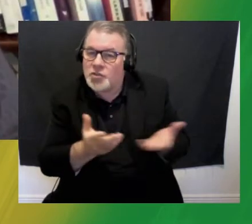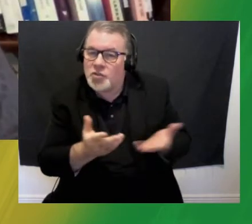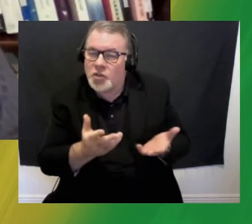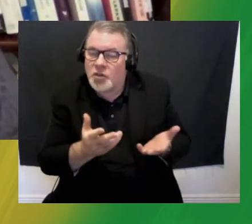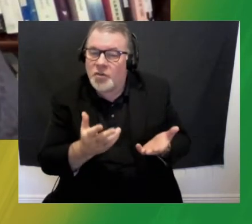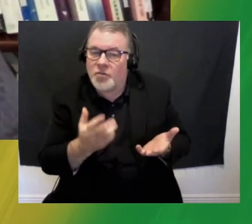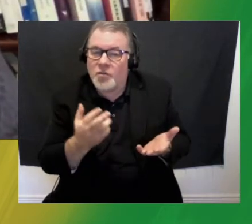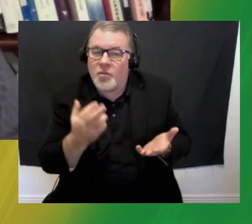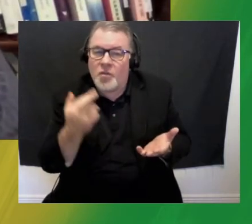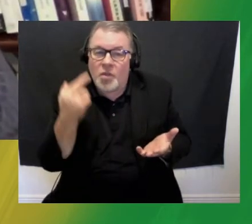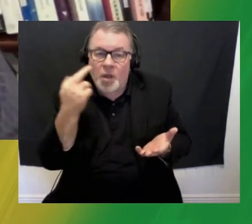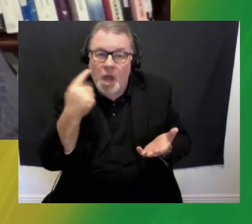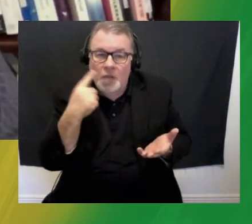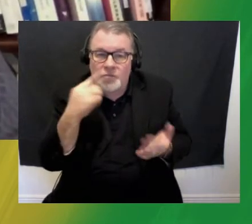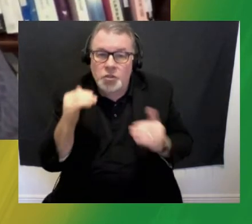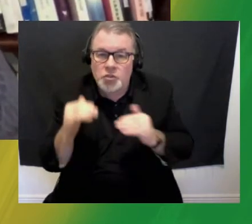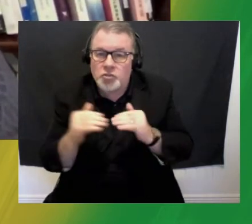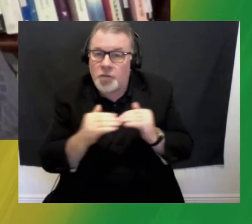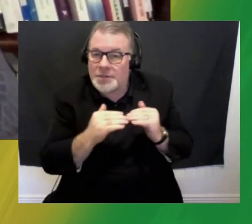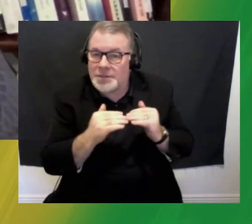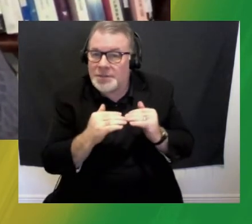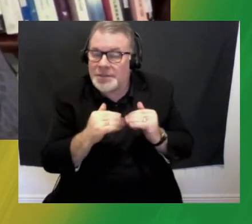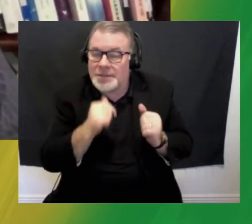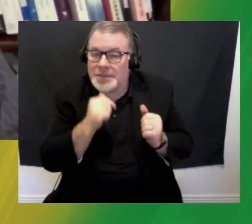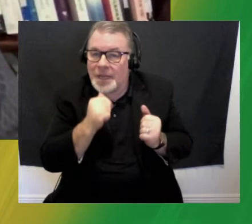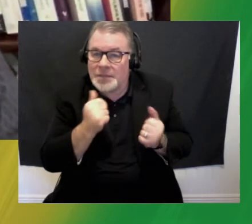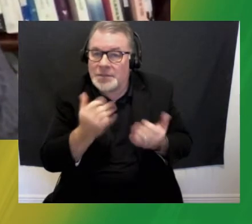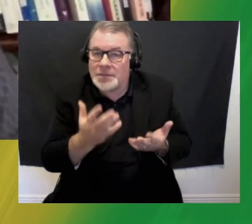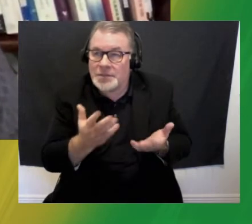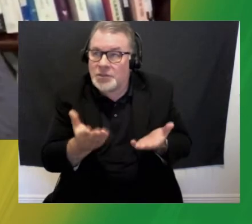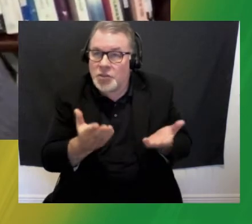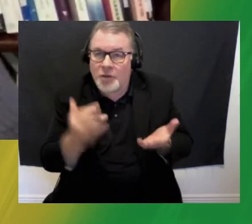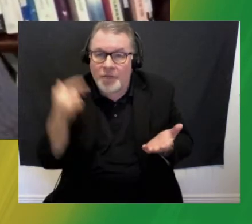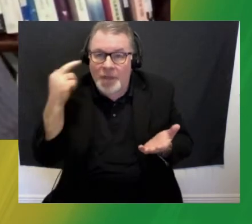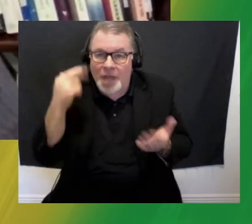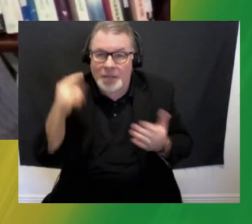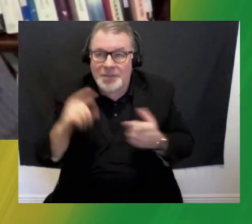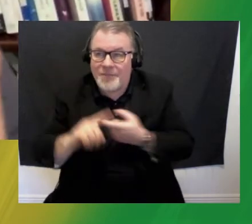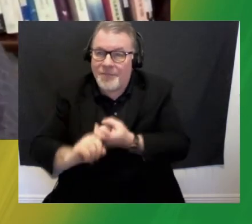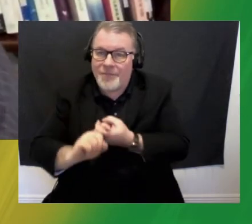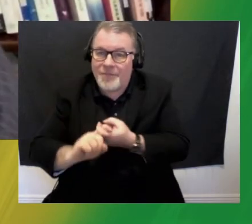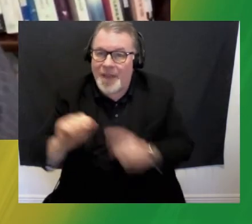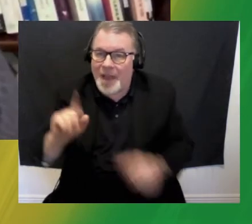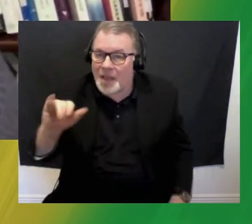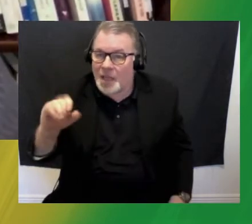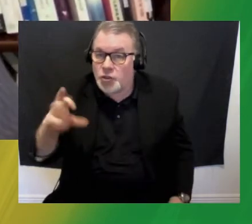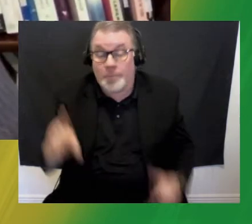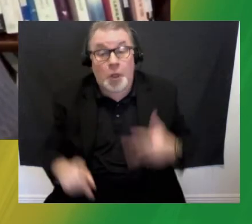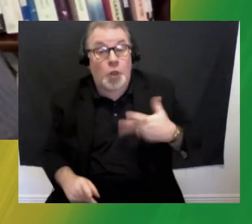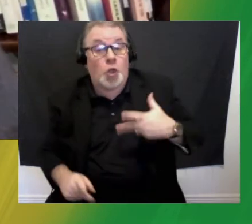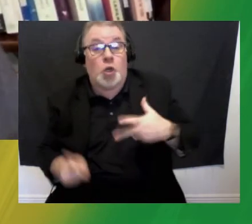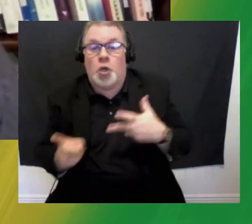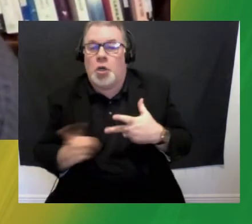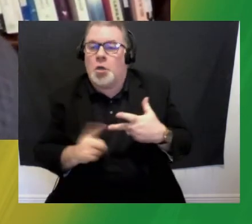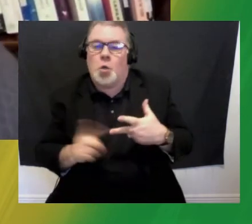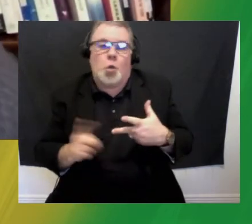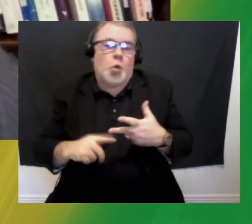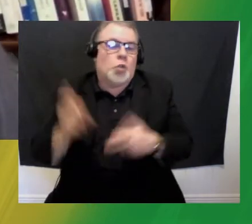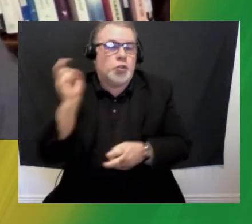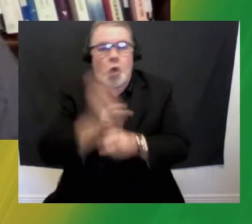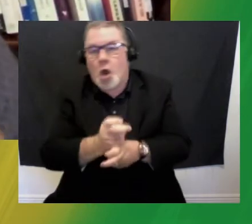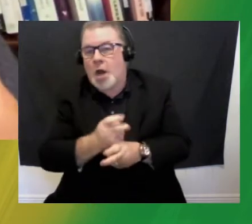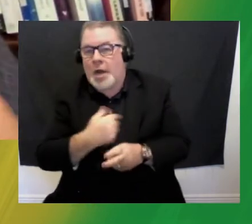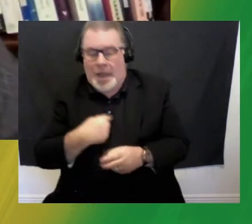justice, and it doesn't serve the cause of allyship. The third thing, and this is a hard one, is I find this one